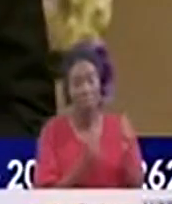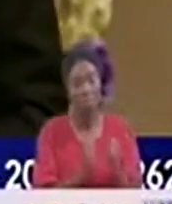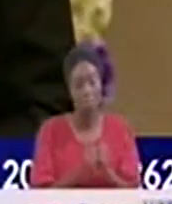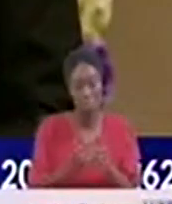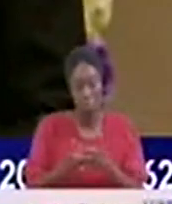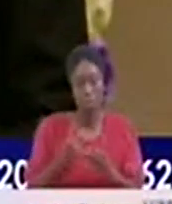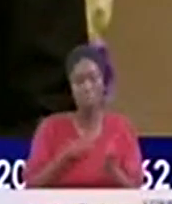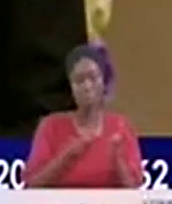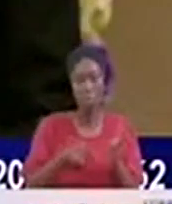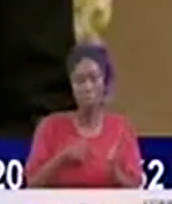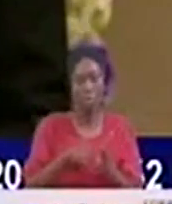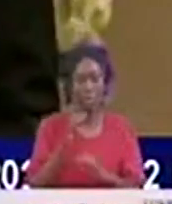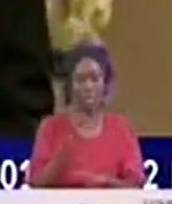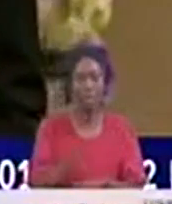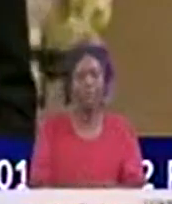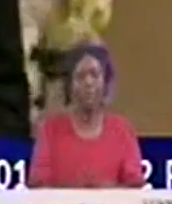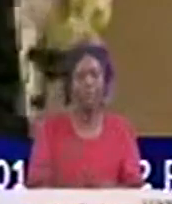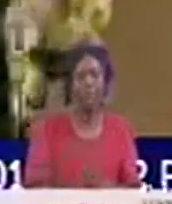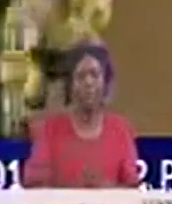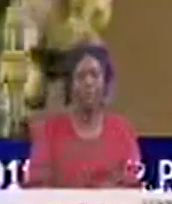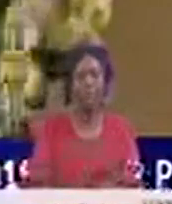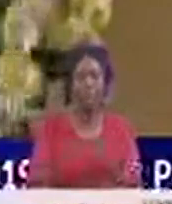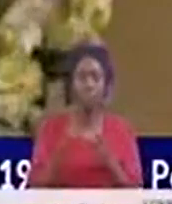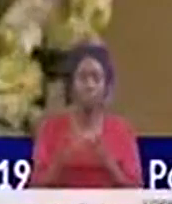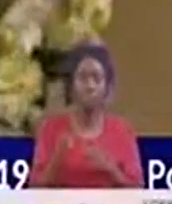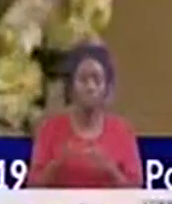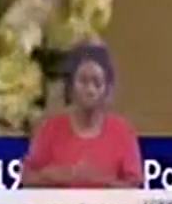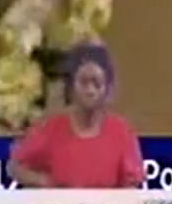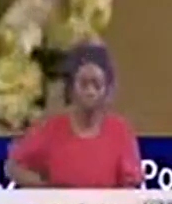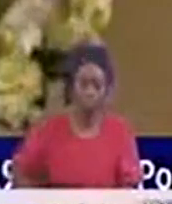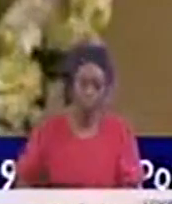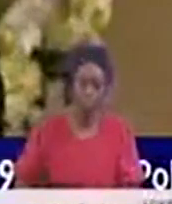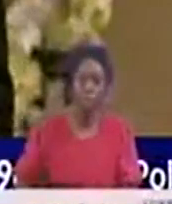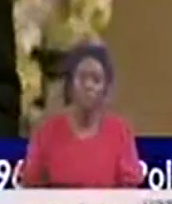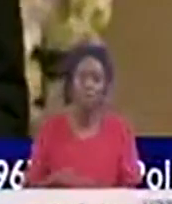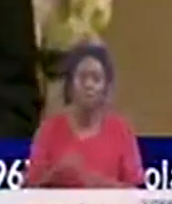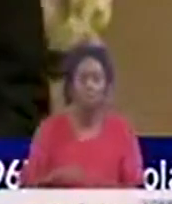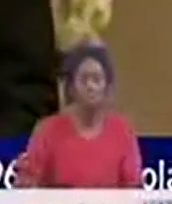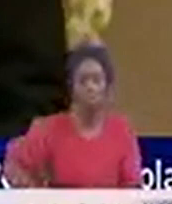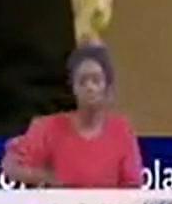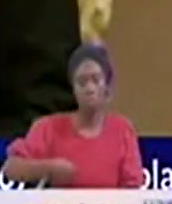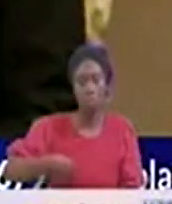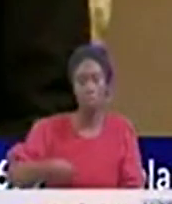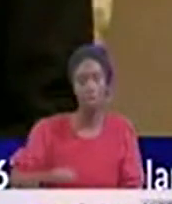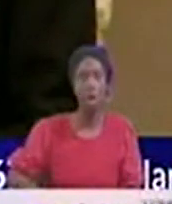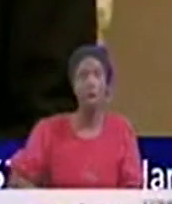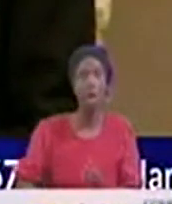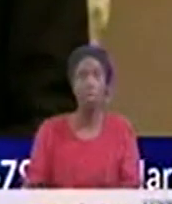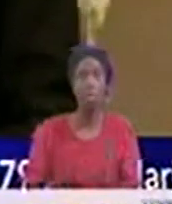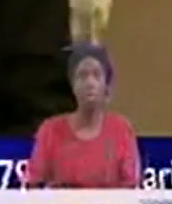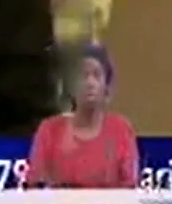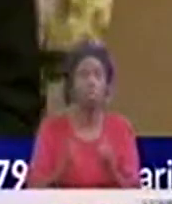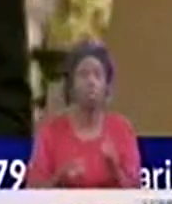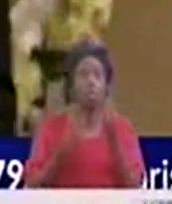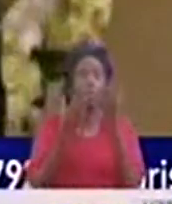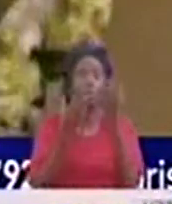the Lord this evening, we want you to dip your hands into your pocket and bag and raise up your tithe and